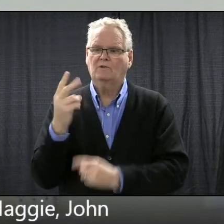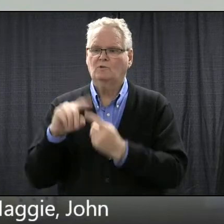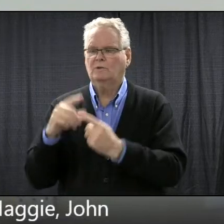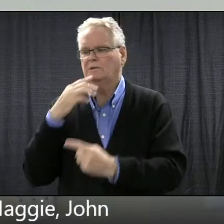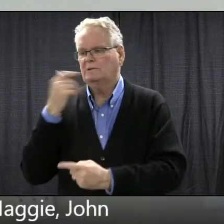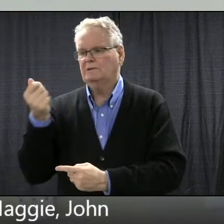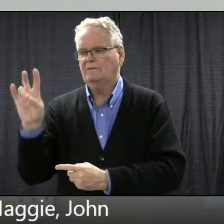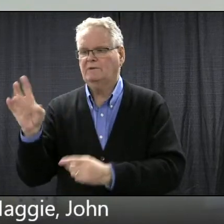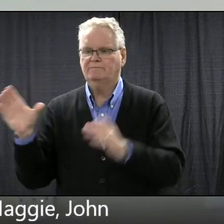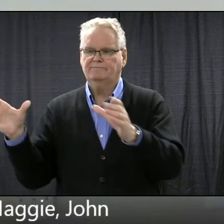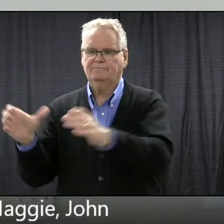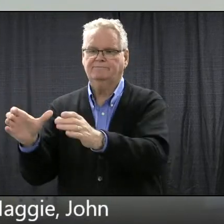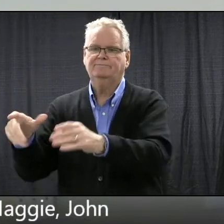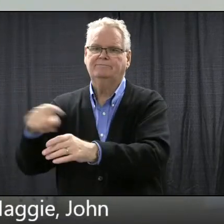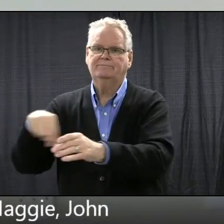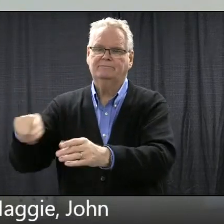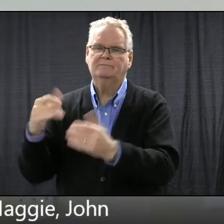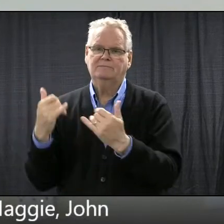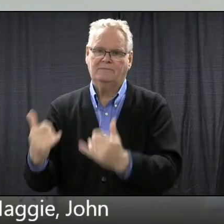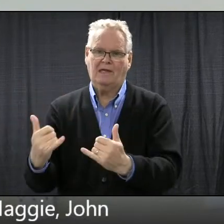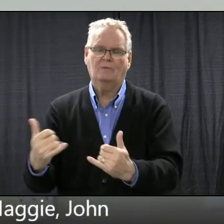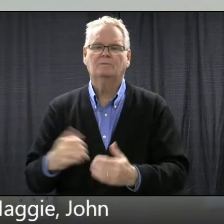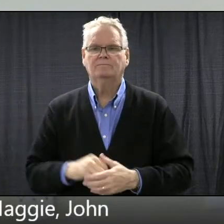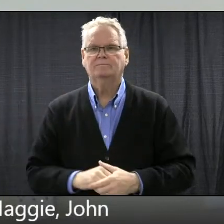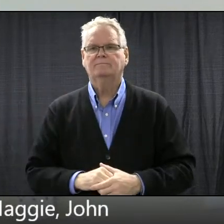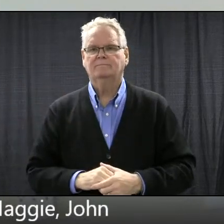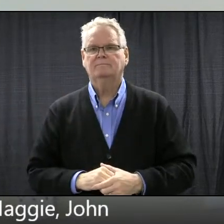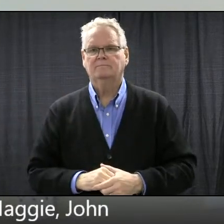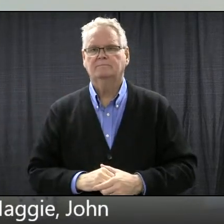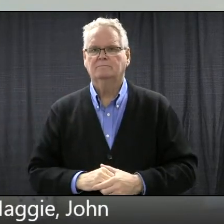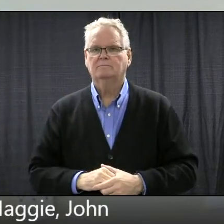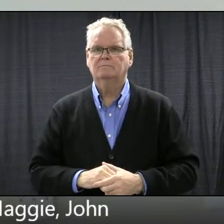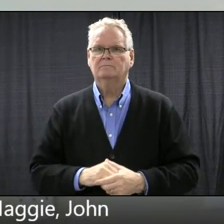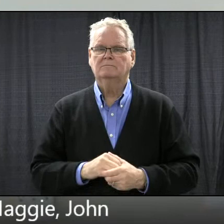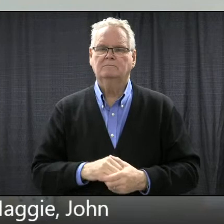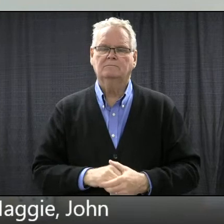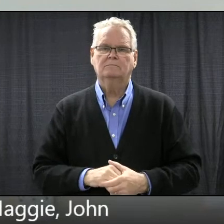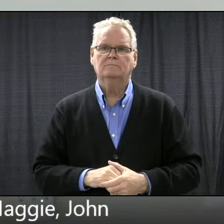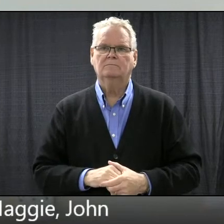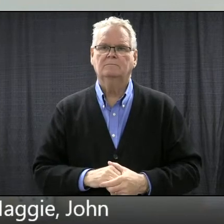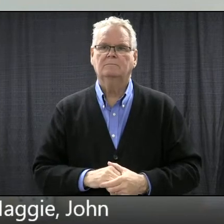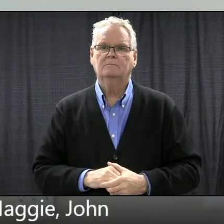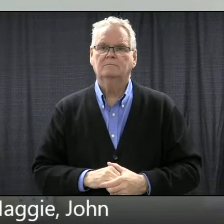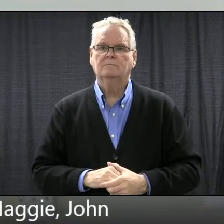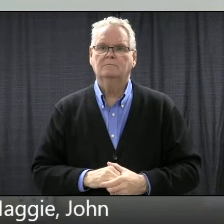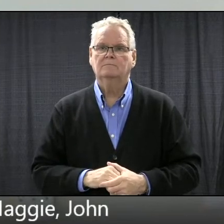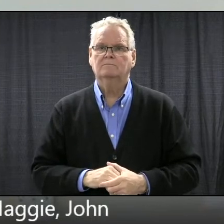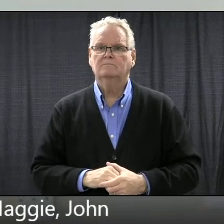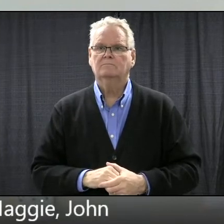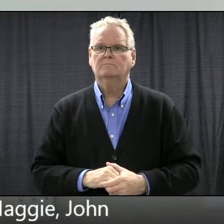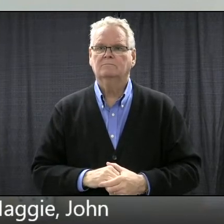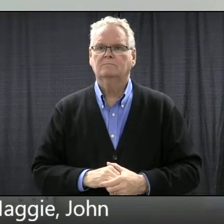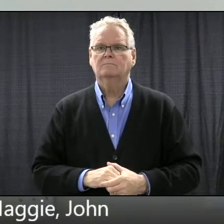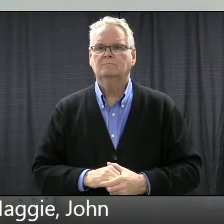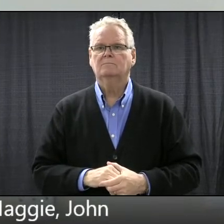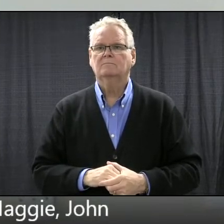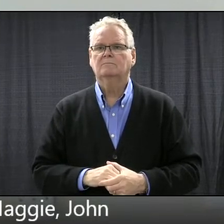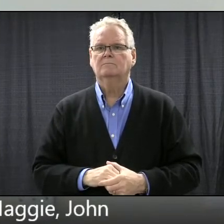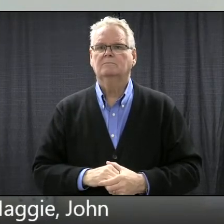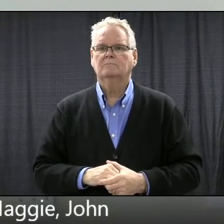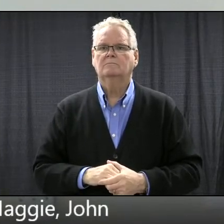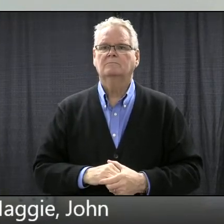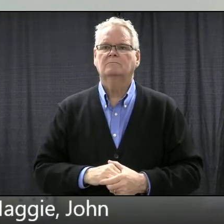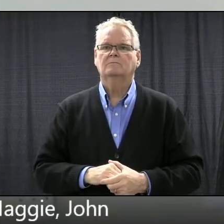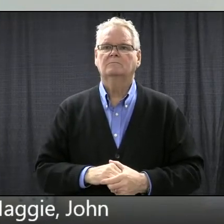are people in that category, Pfizer will be provided. Other than that, it's going to be Moderna really for the next